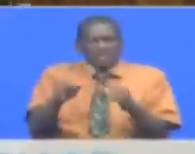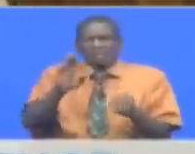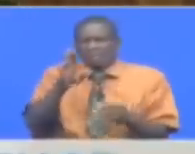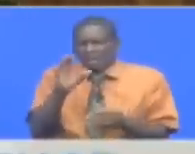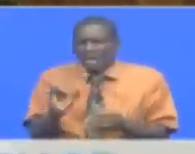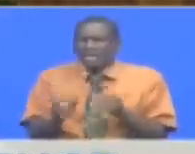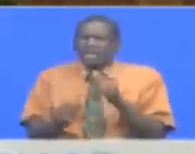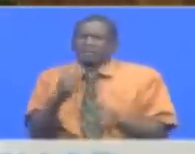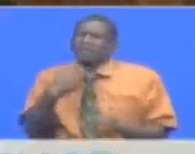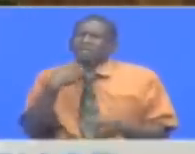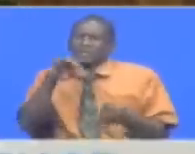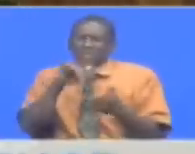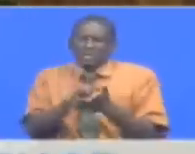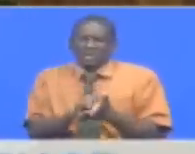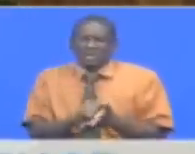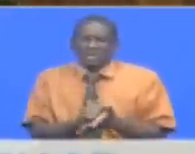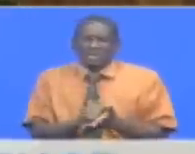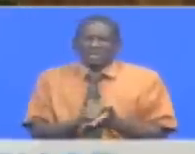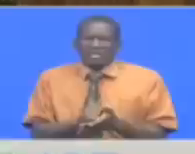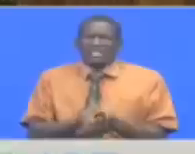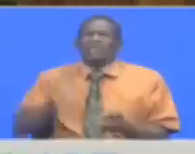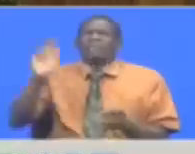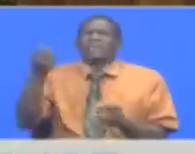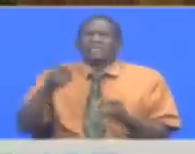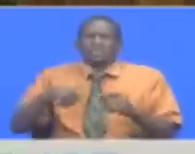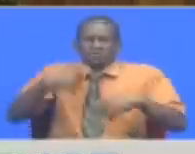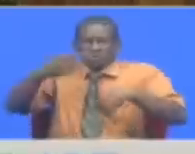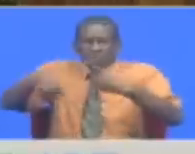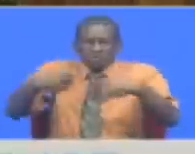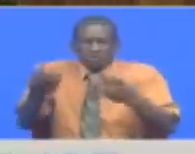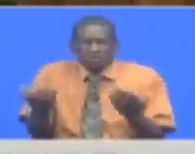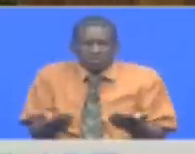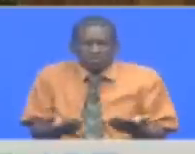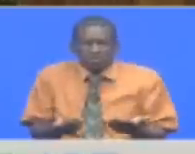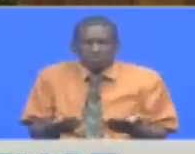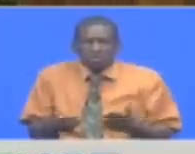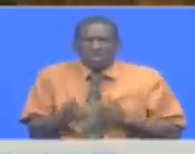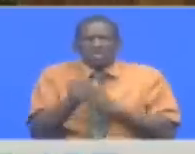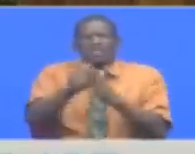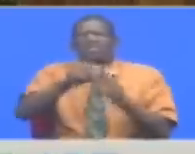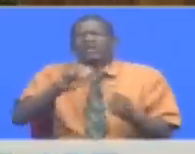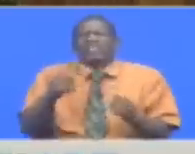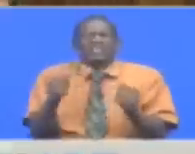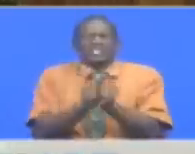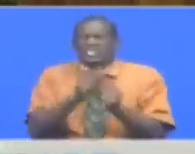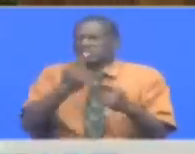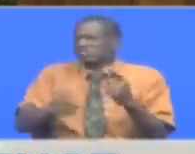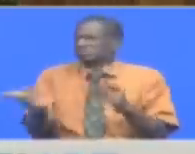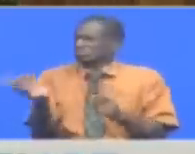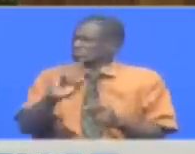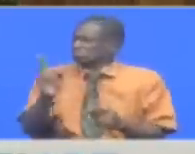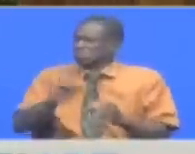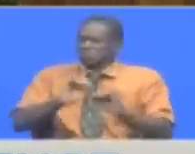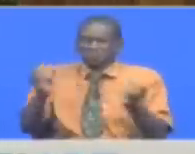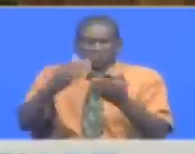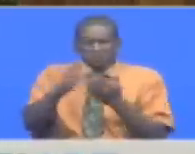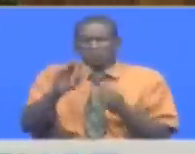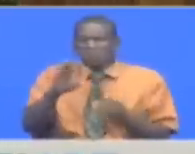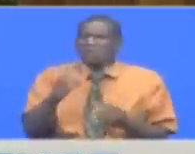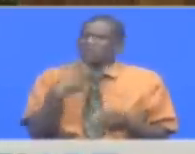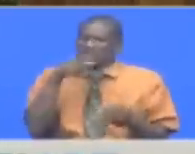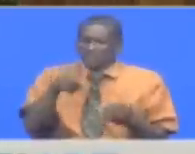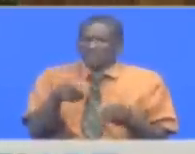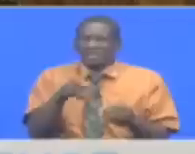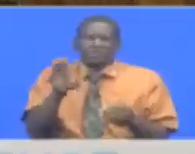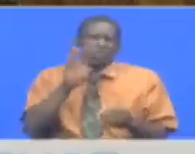that says that the incumbent president is going to continue for another 10 years. There is no clause. This is all propaganda